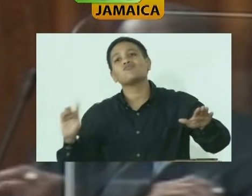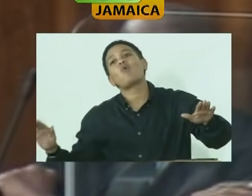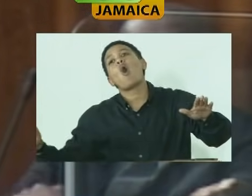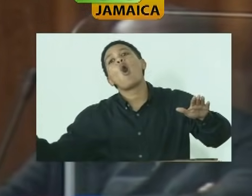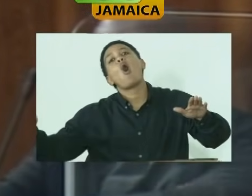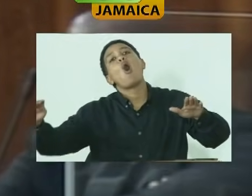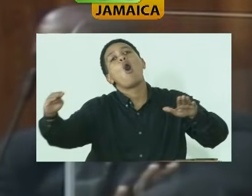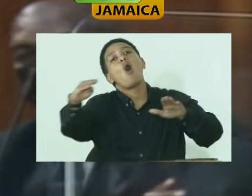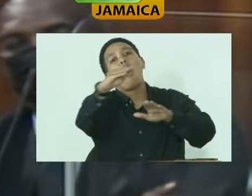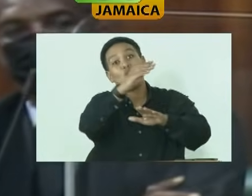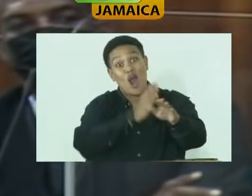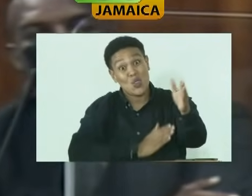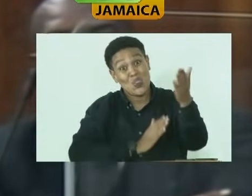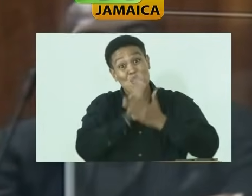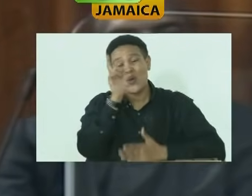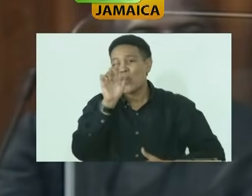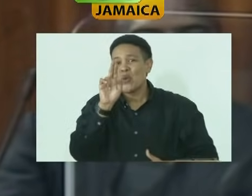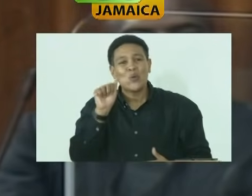Yes, Prime Minister.